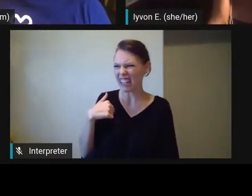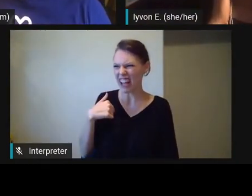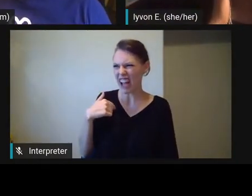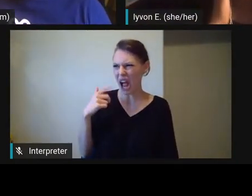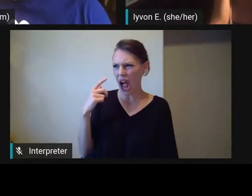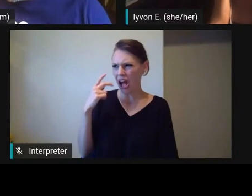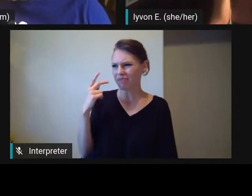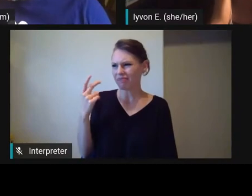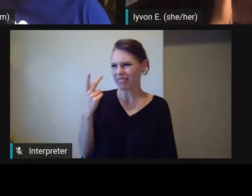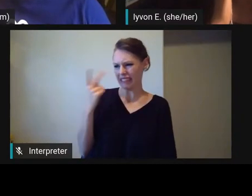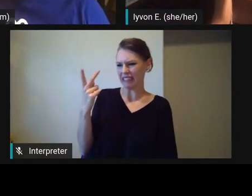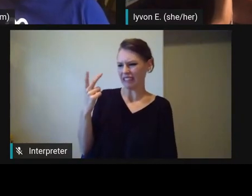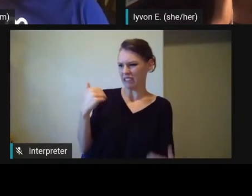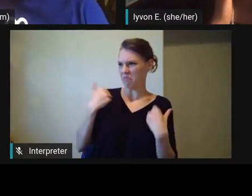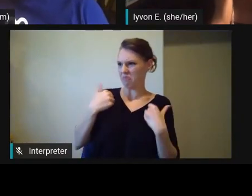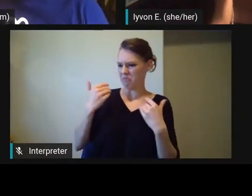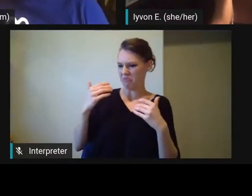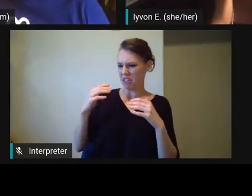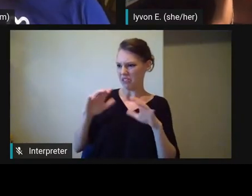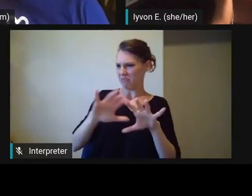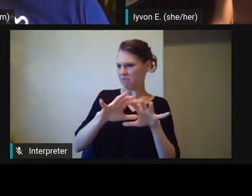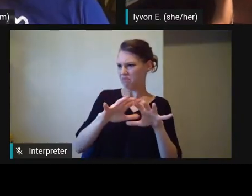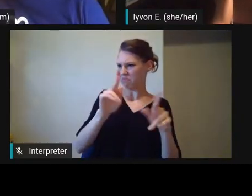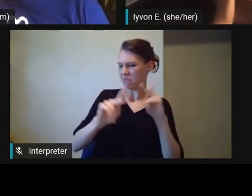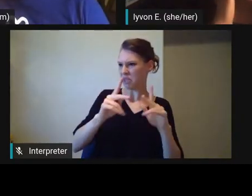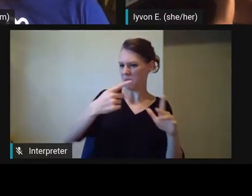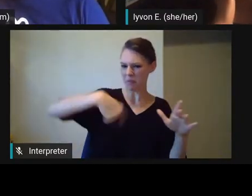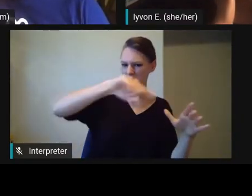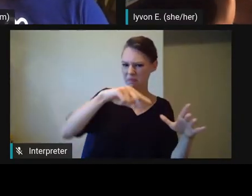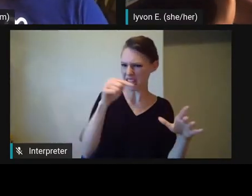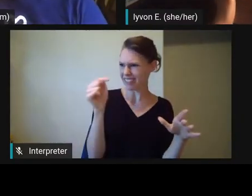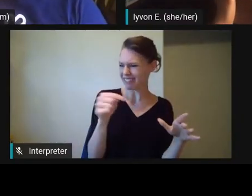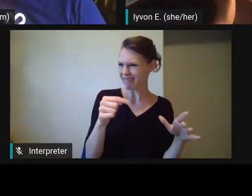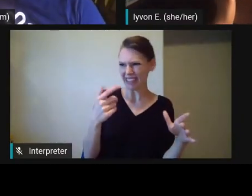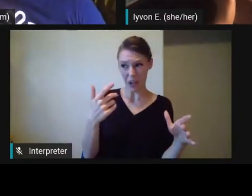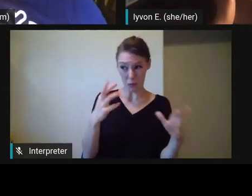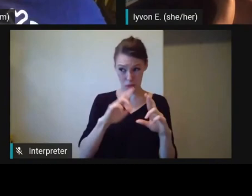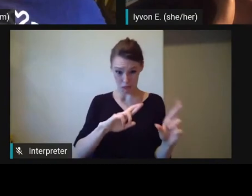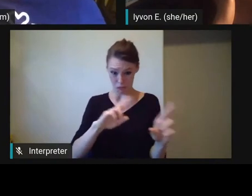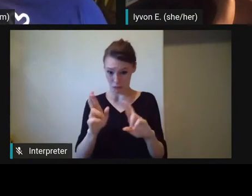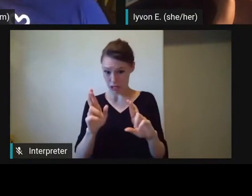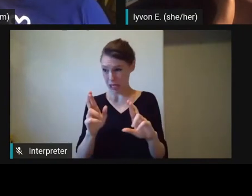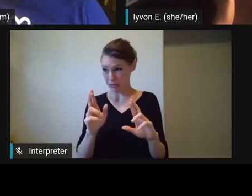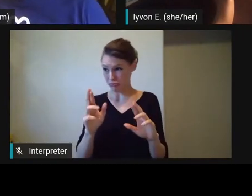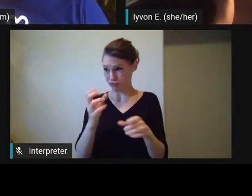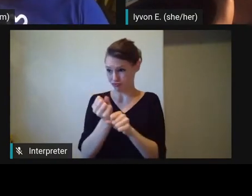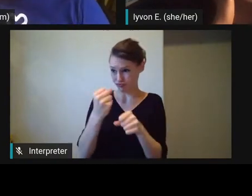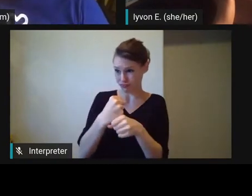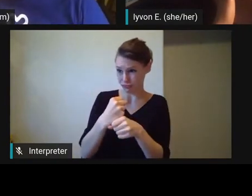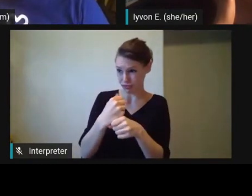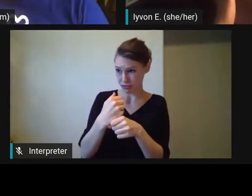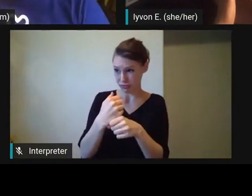like producing in this new age? Which, you know, it's come at an interesting time for them, in a time where